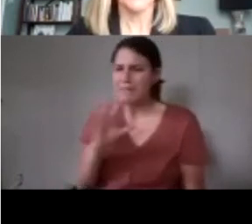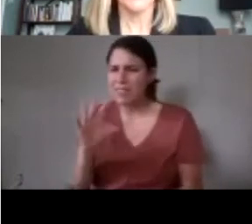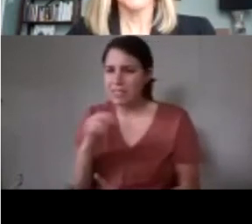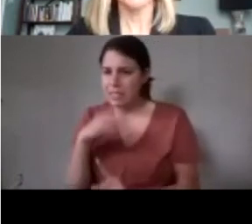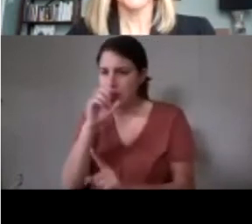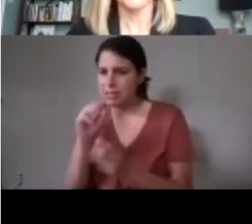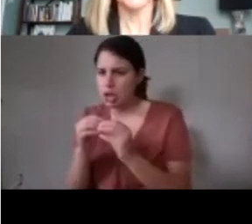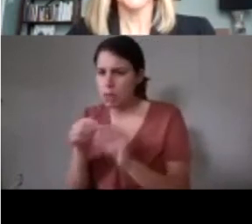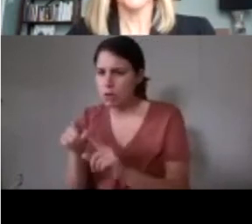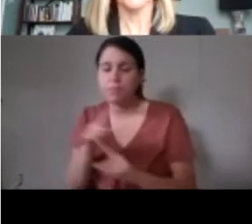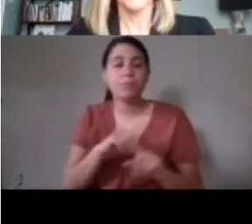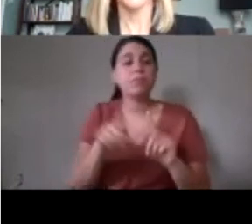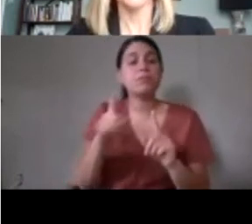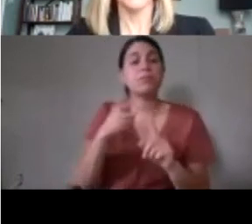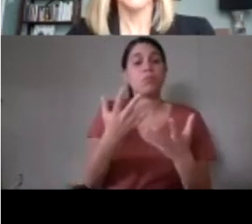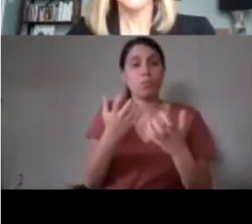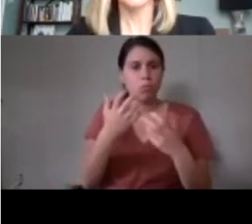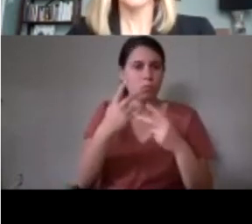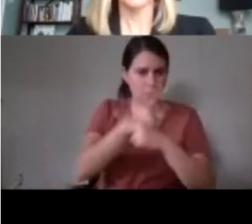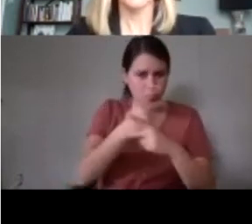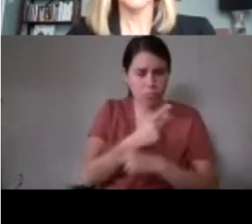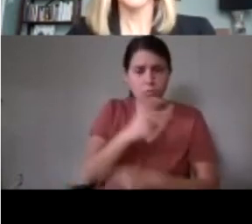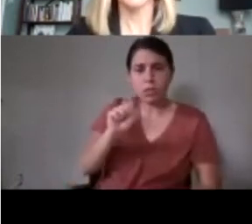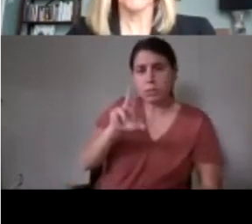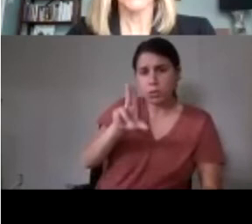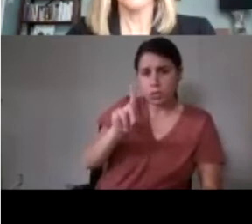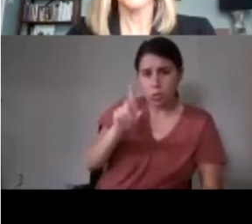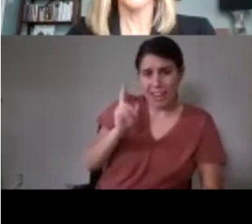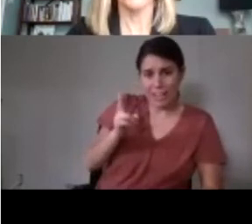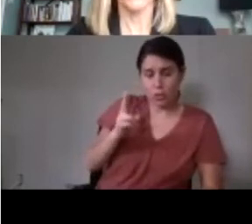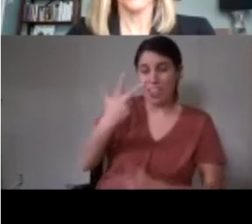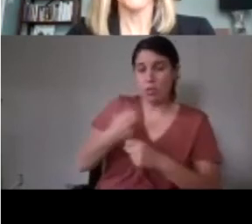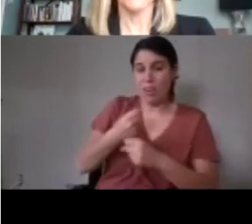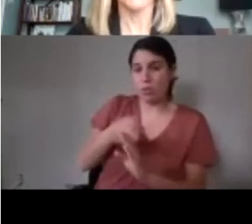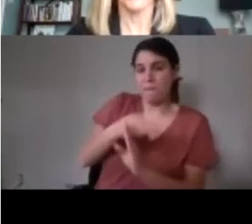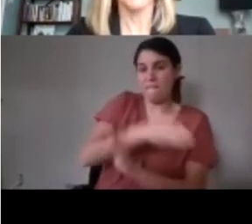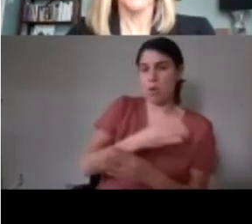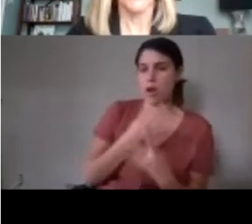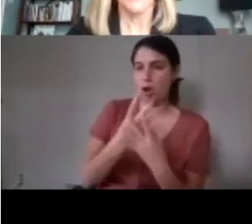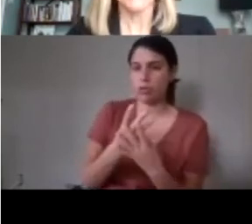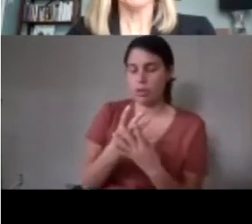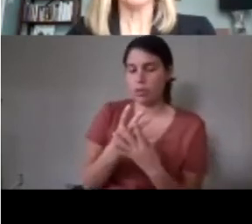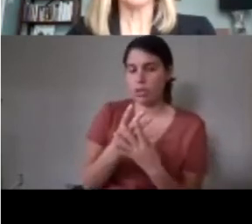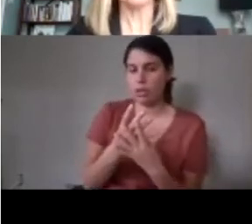determine substance use disorder history in the 3 years prior to incarceration,